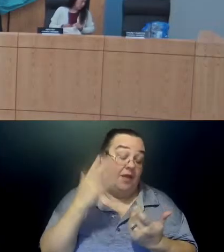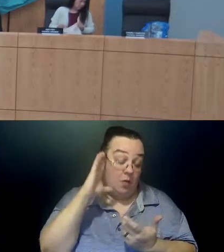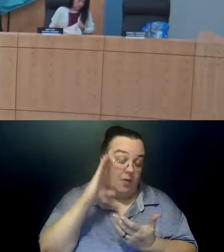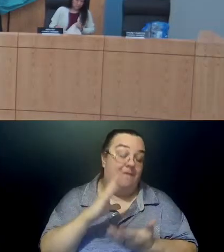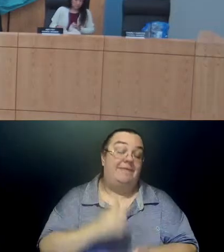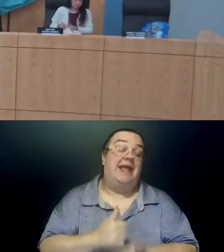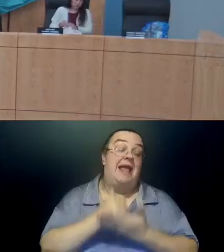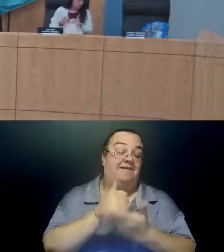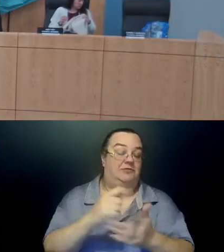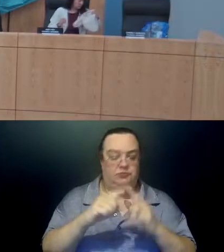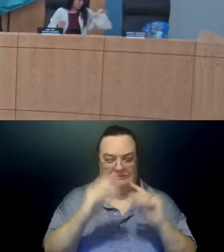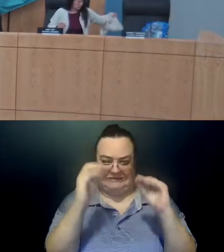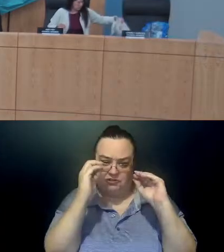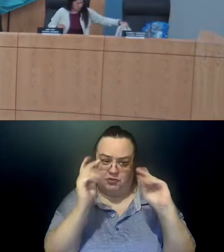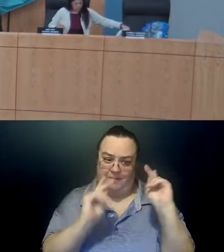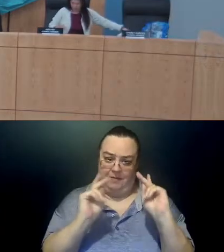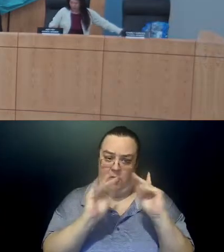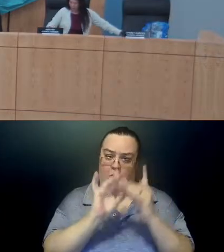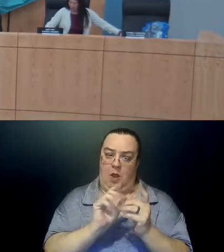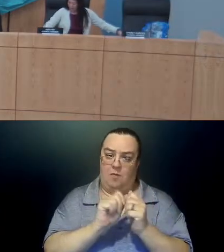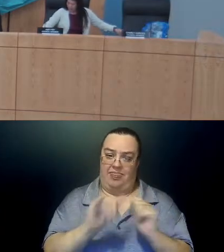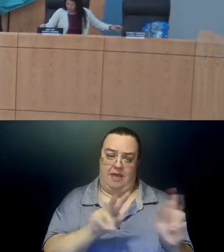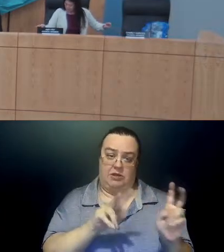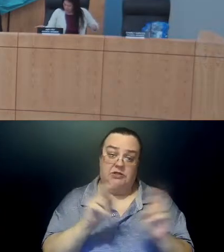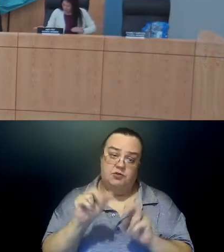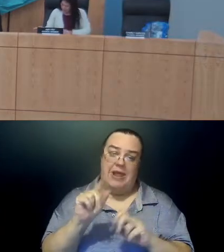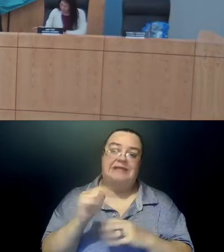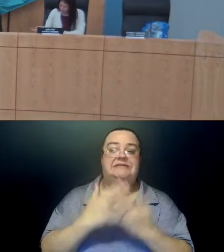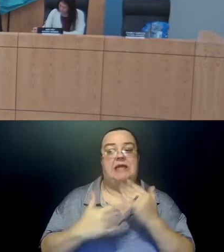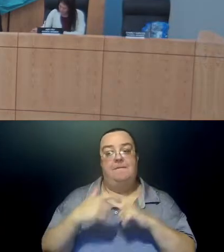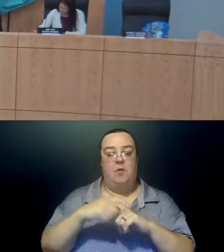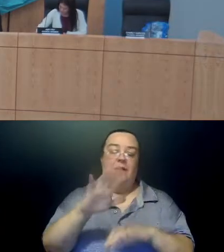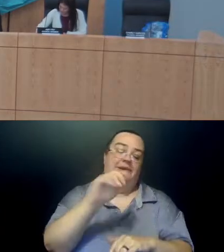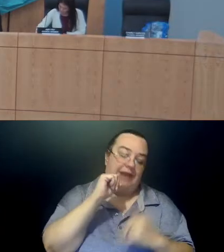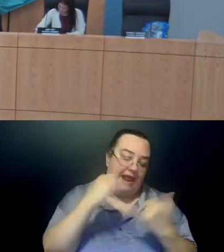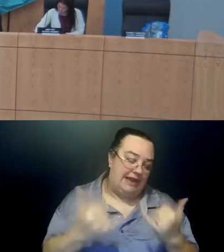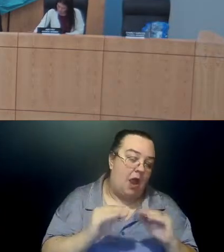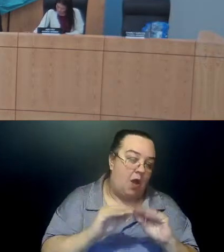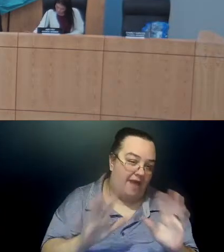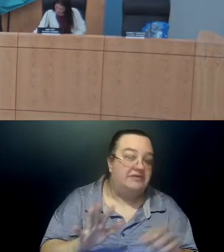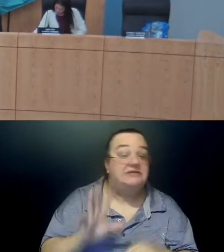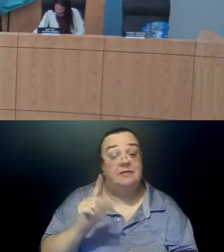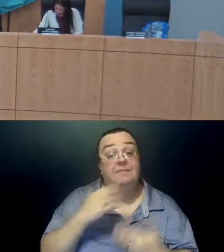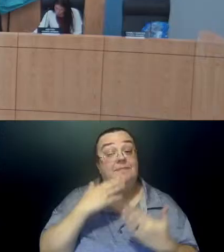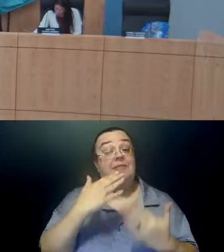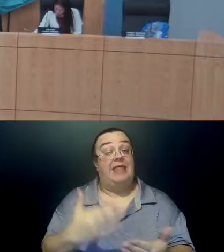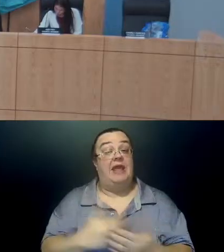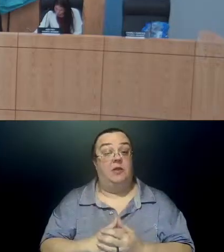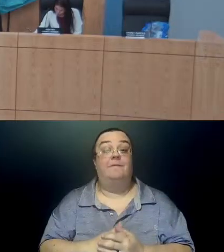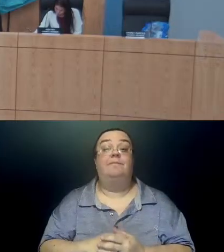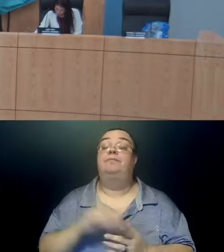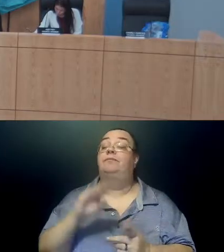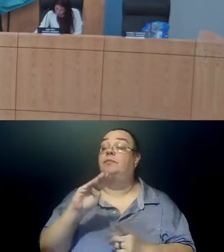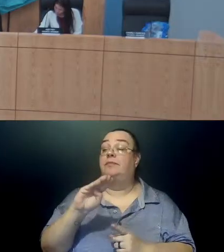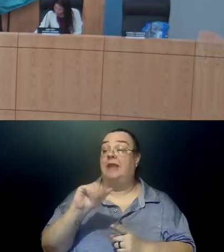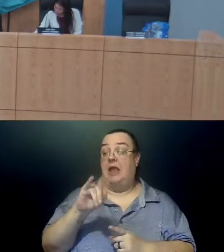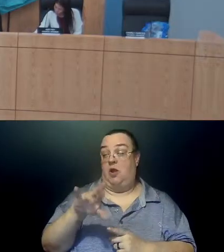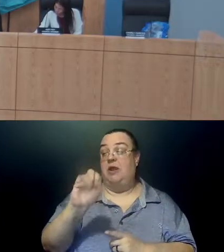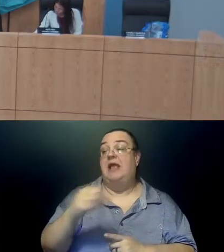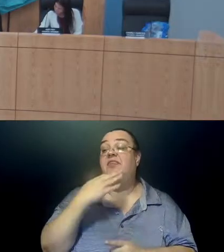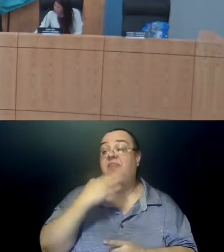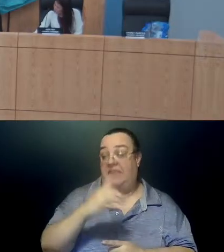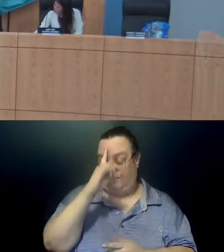educate folks around that issue at some point, not now, obviously. Thank you. Yeah, thank you for that. I'll